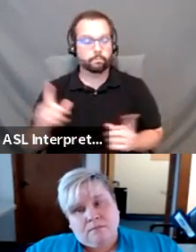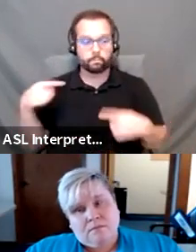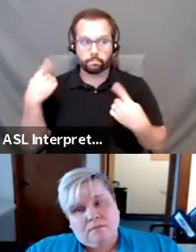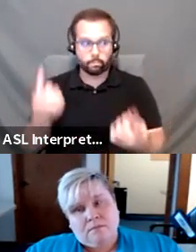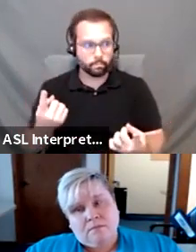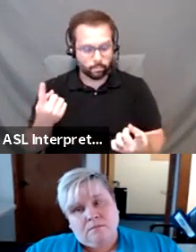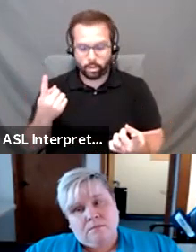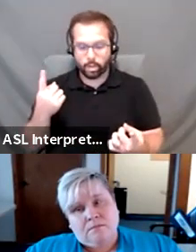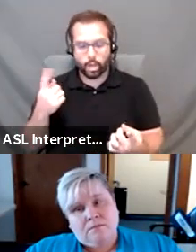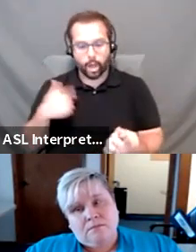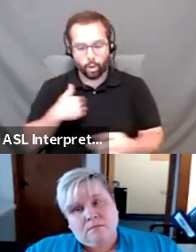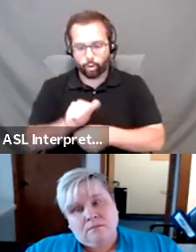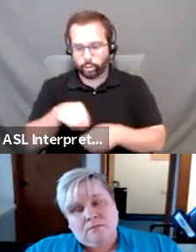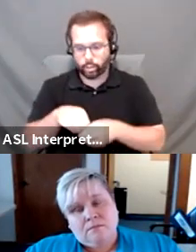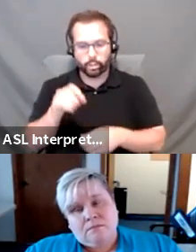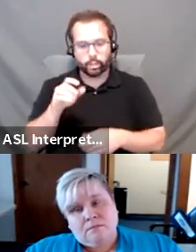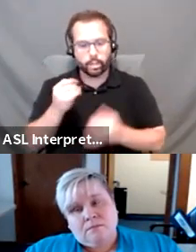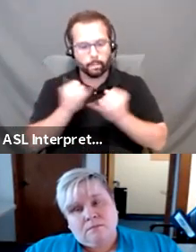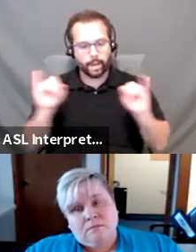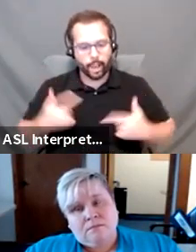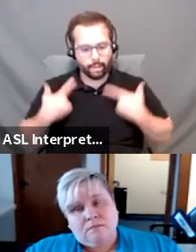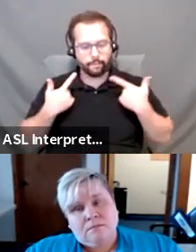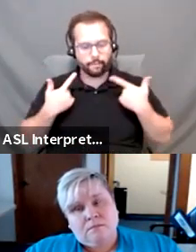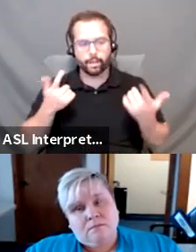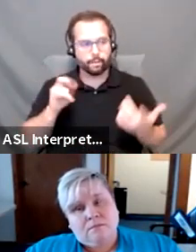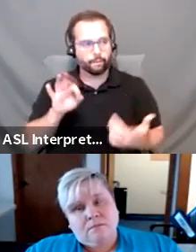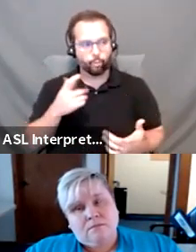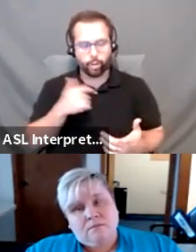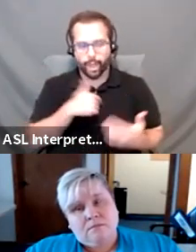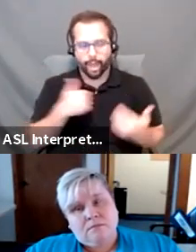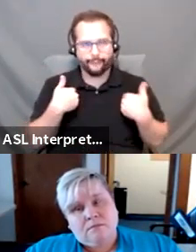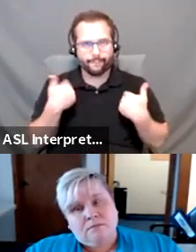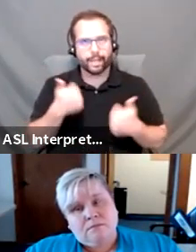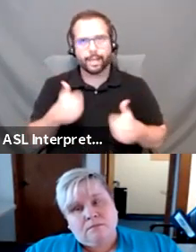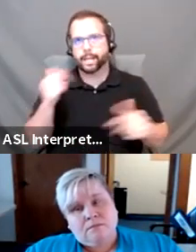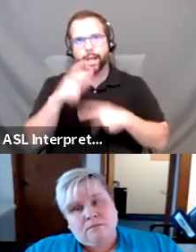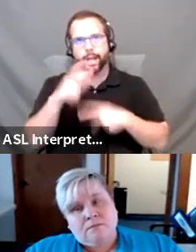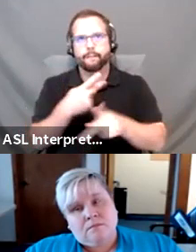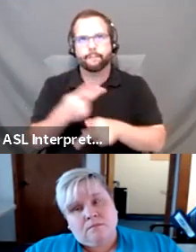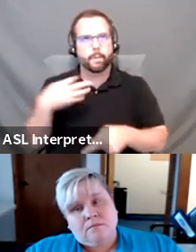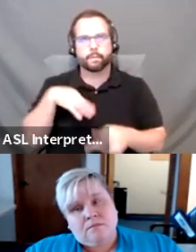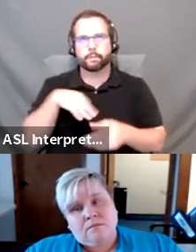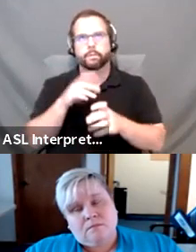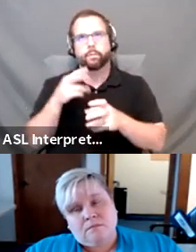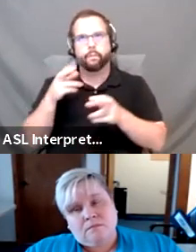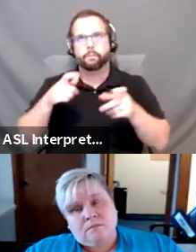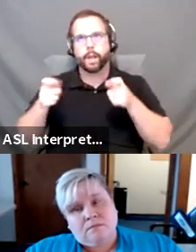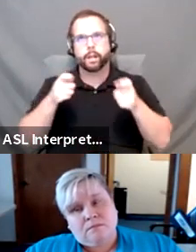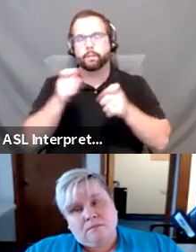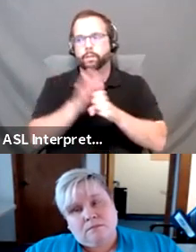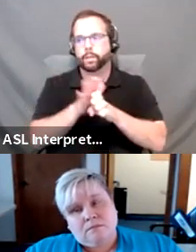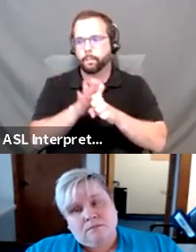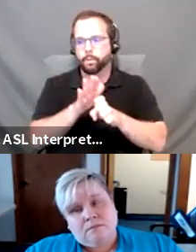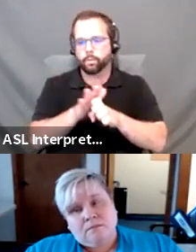had some Section 8 vouchers once upon a time that we were in charge of. And now the CARES